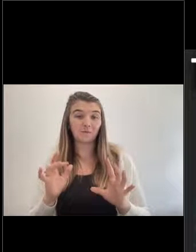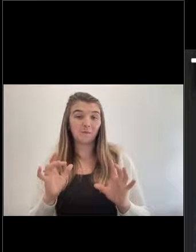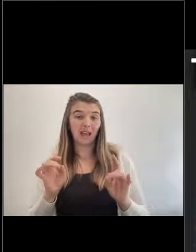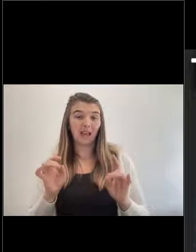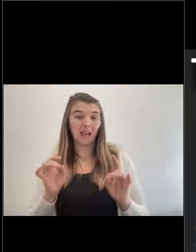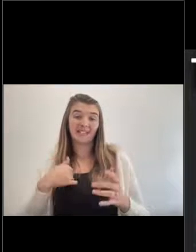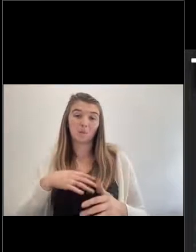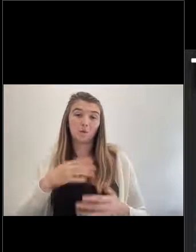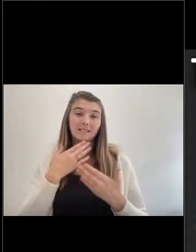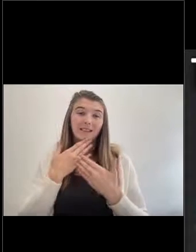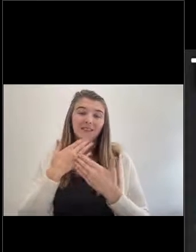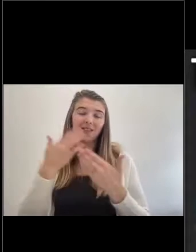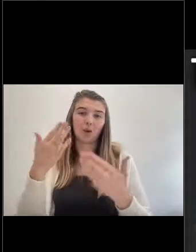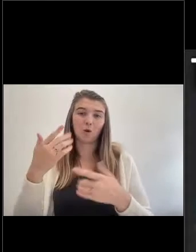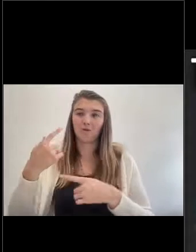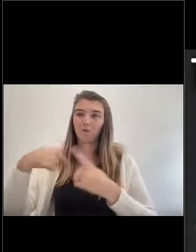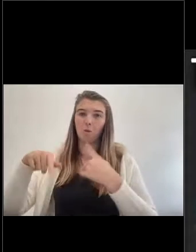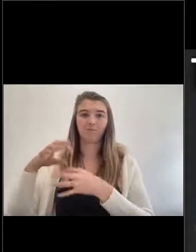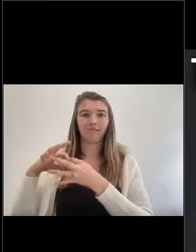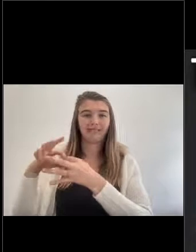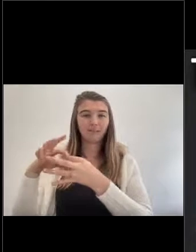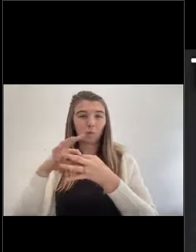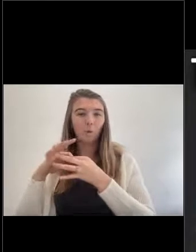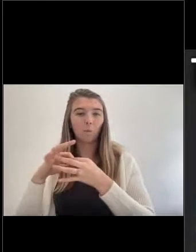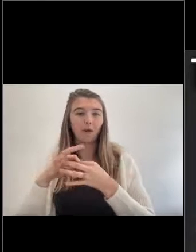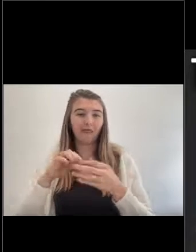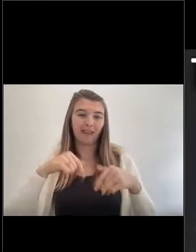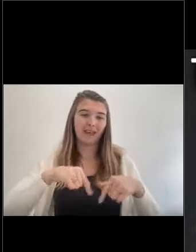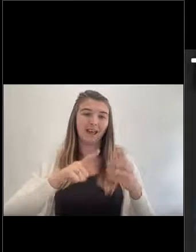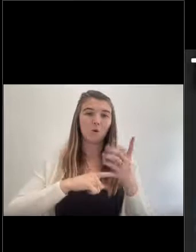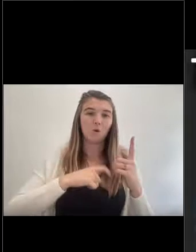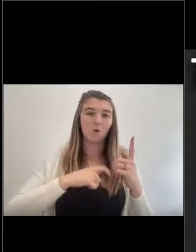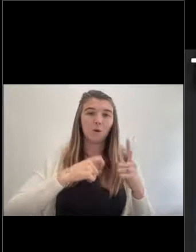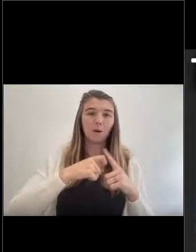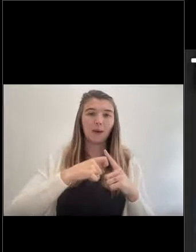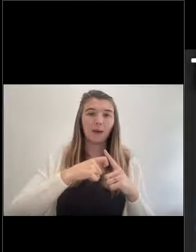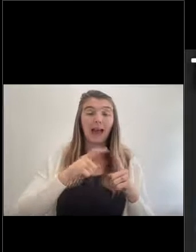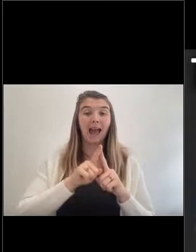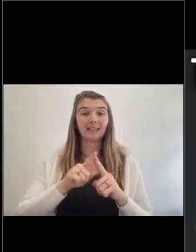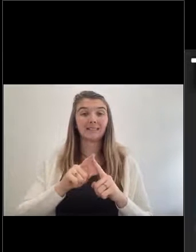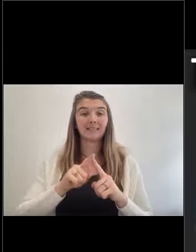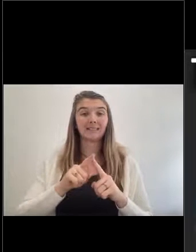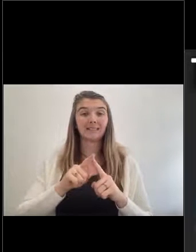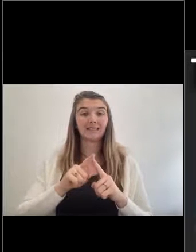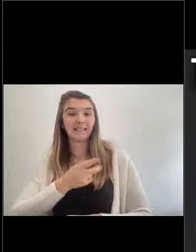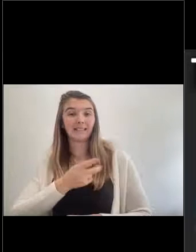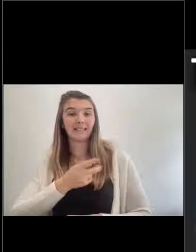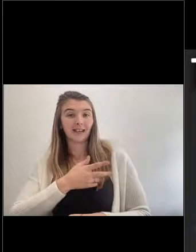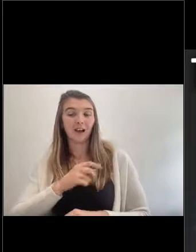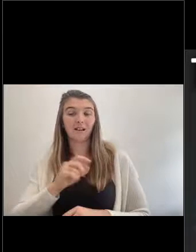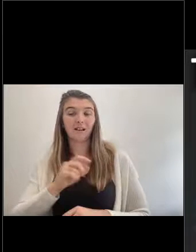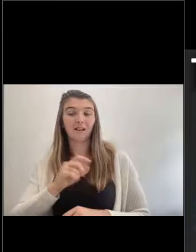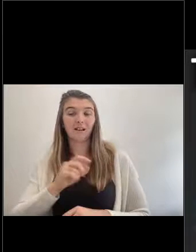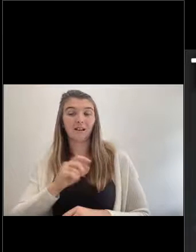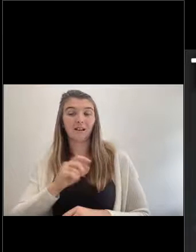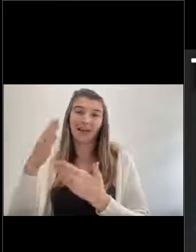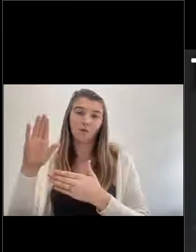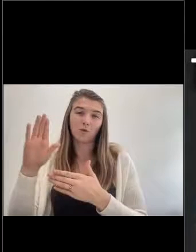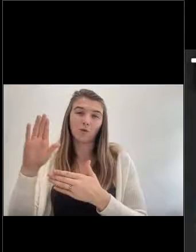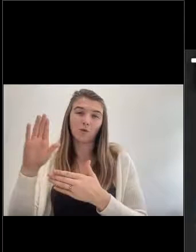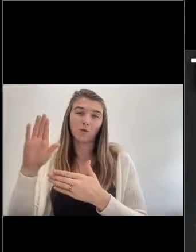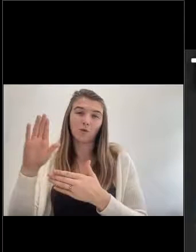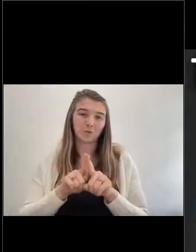I was working with, both in the UK and since I've come to Canada, and also my funders for some of these parts.